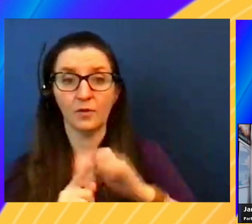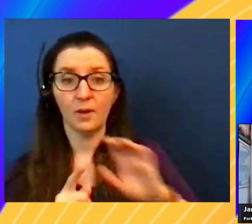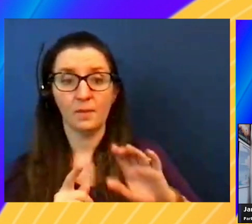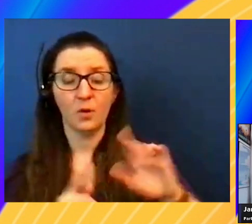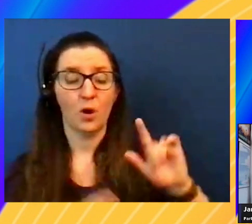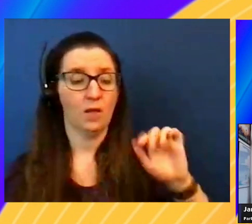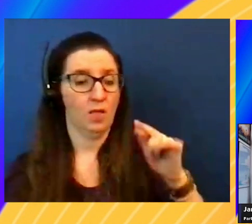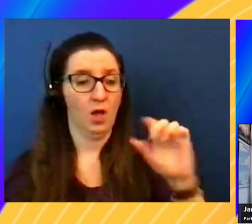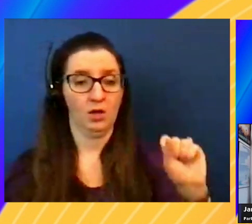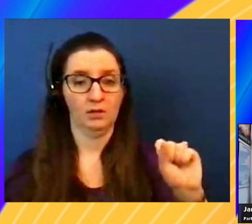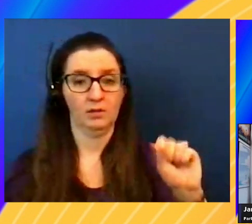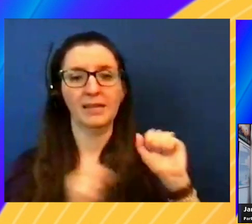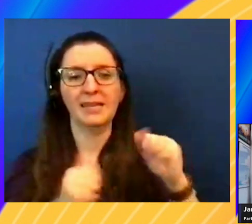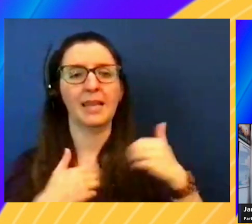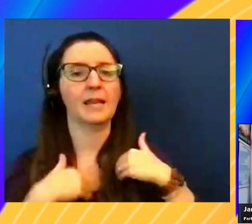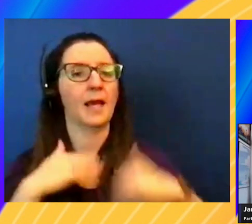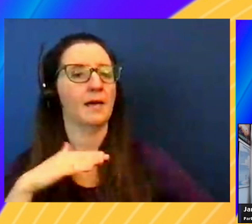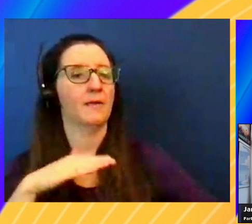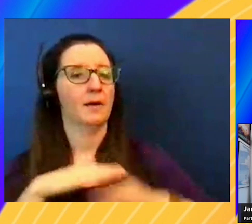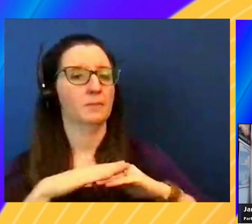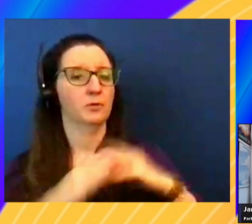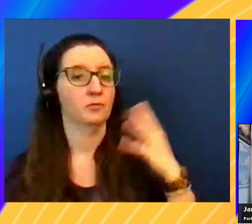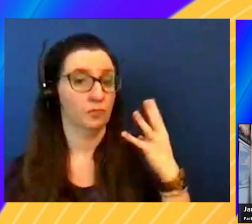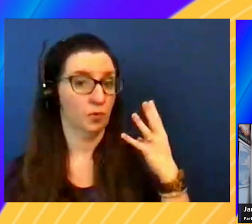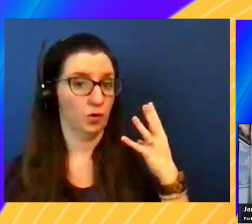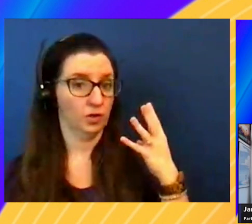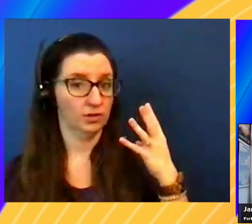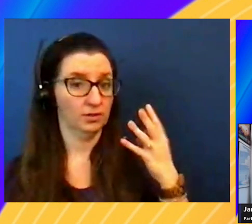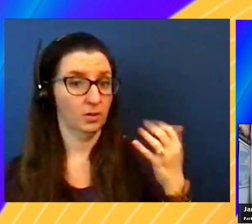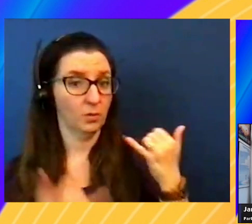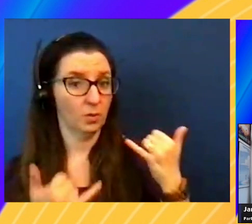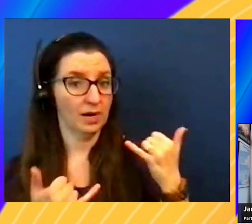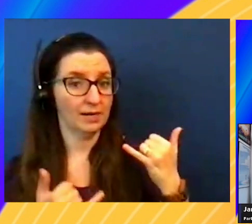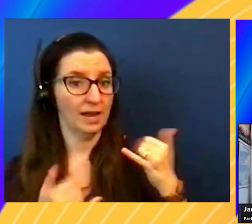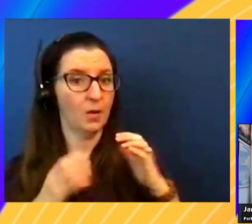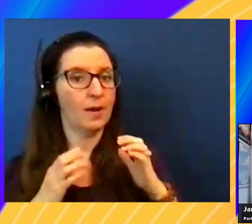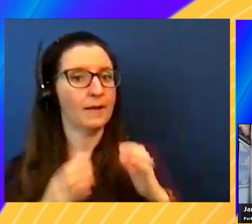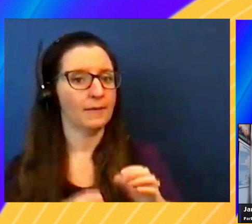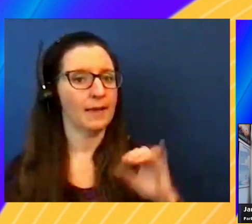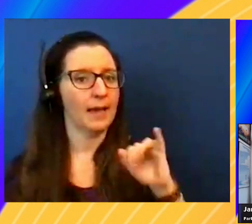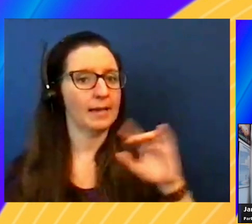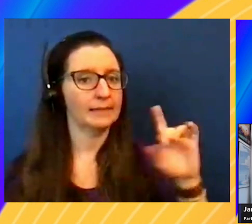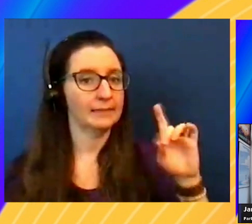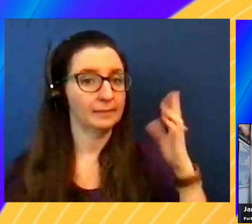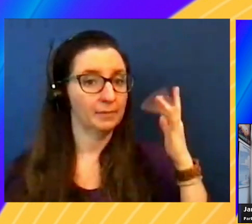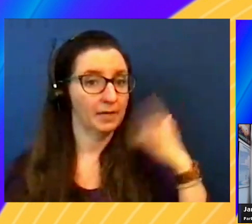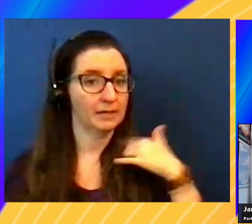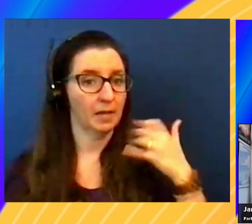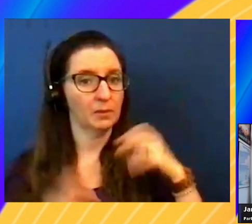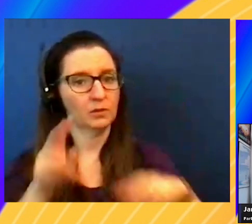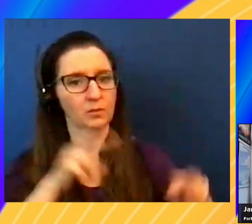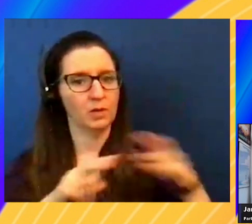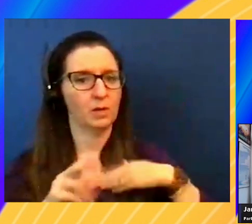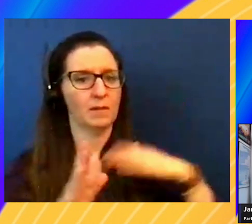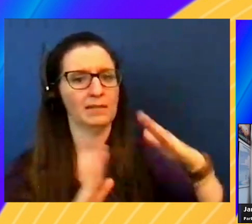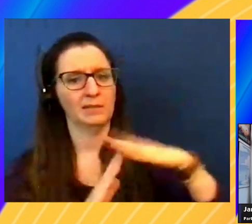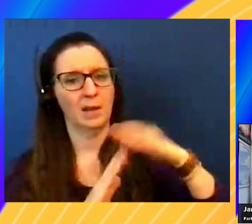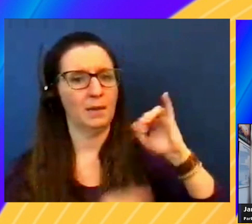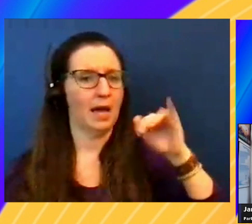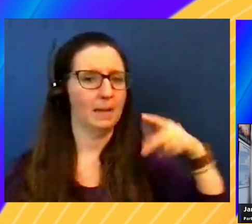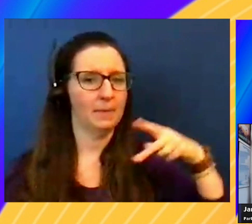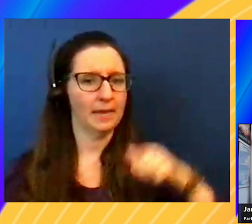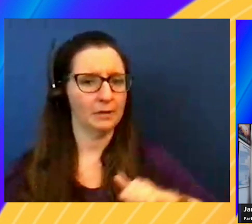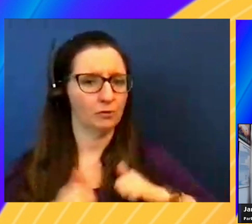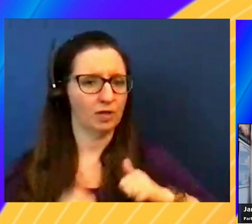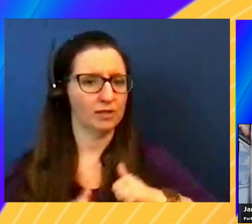have up to 4. So in this case, I'm having client IP because I want to monitor my top IP addresses. I can add something